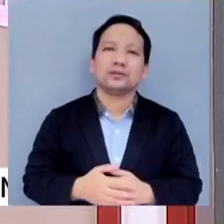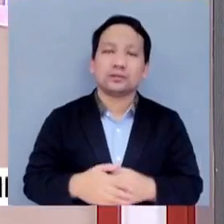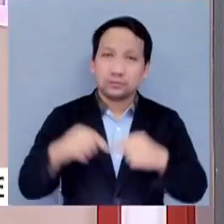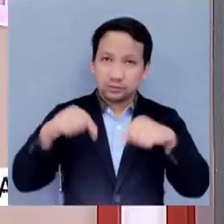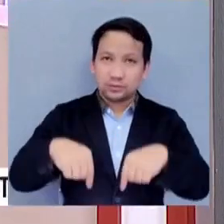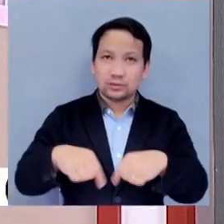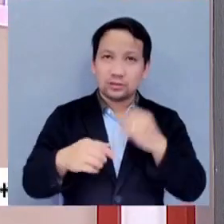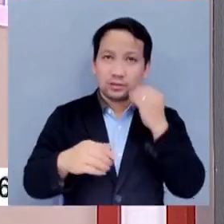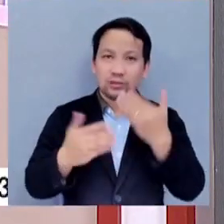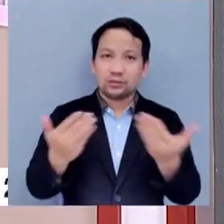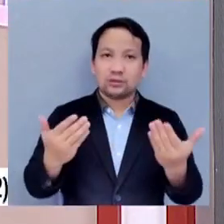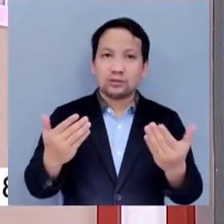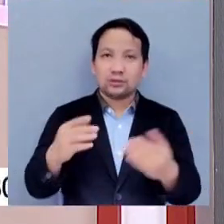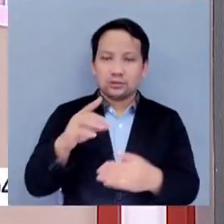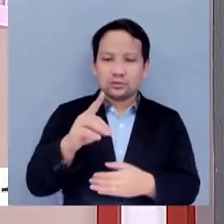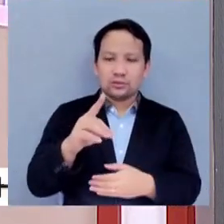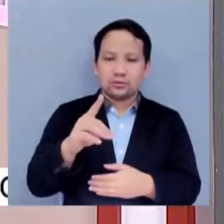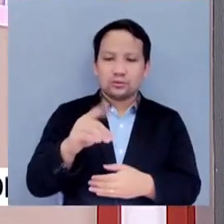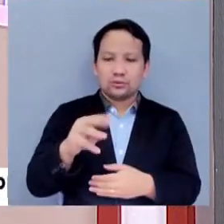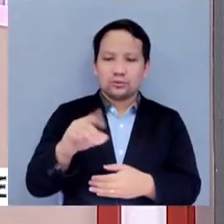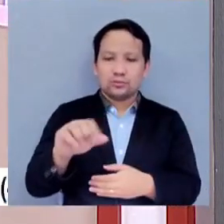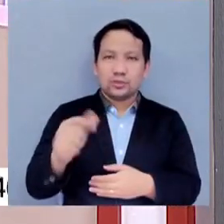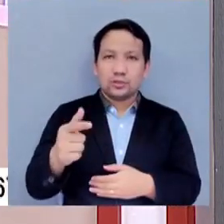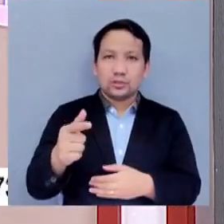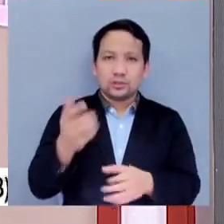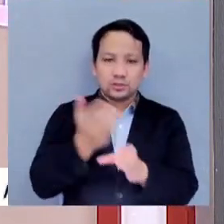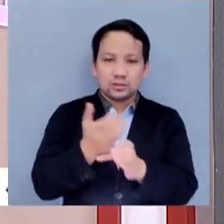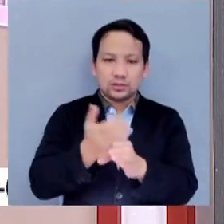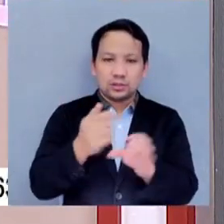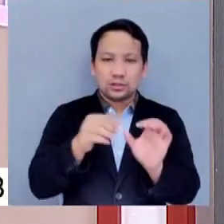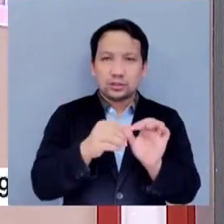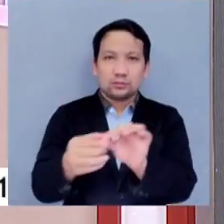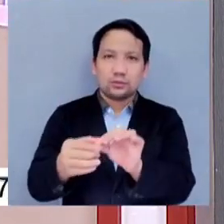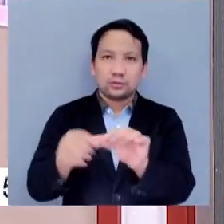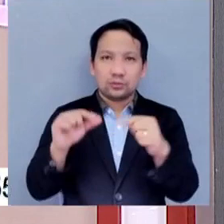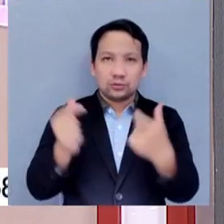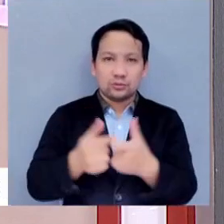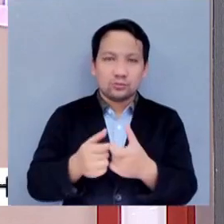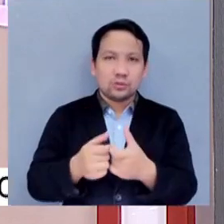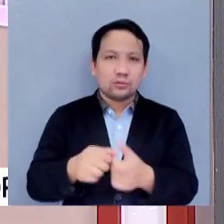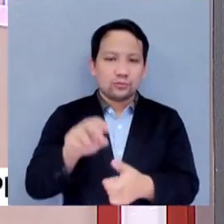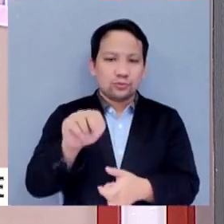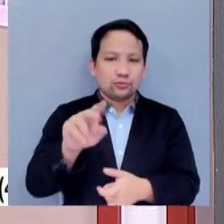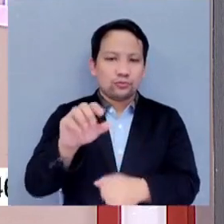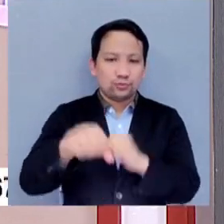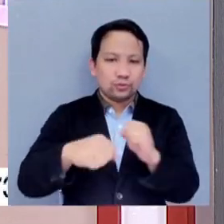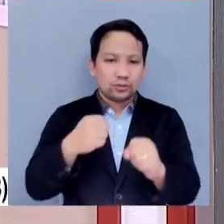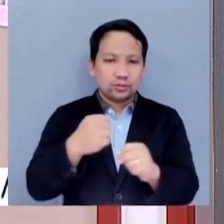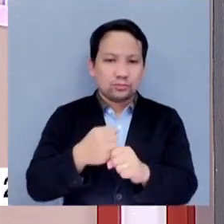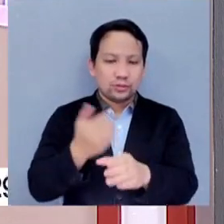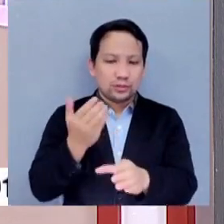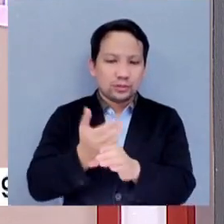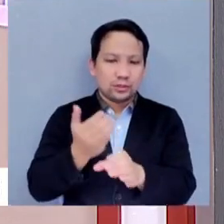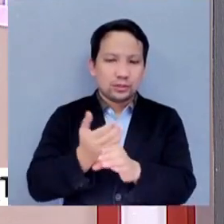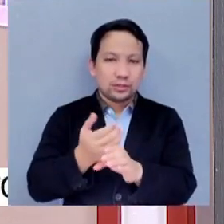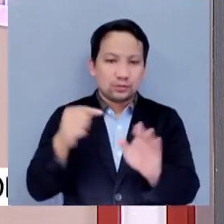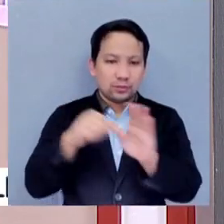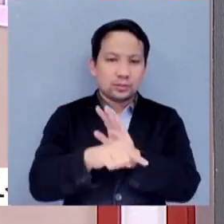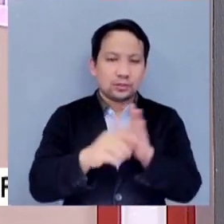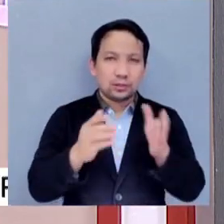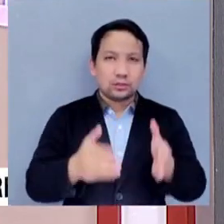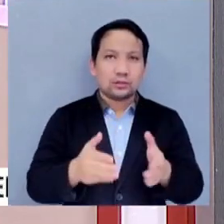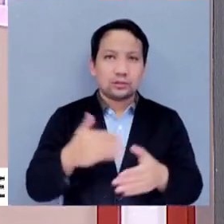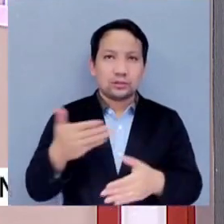Members of the Dominguez carnapping group have been sentenced to life imprisonment over a 12-year-old carnapping homicide case. Our very own